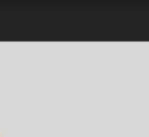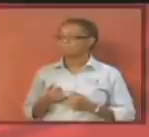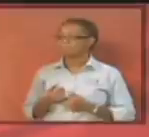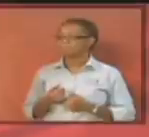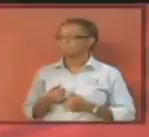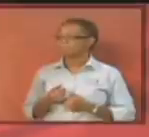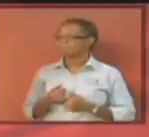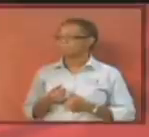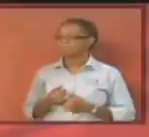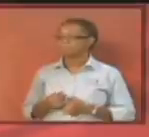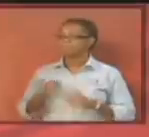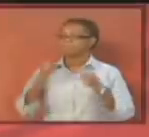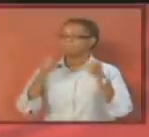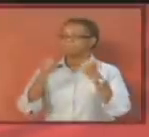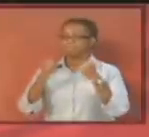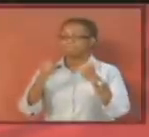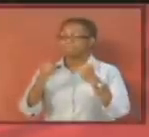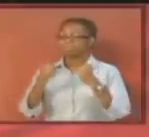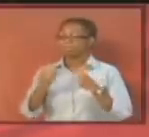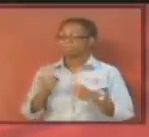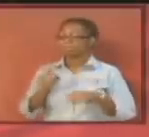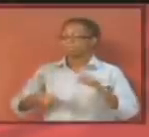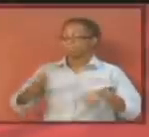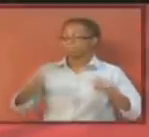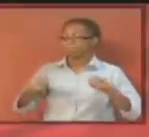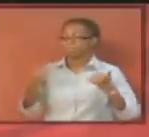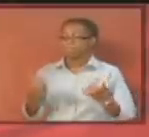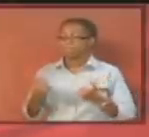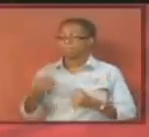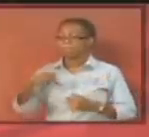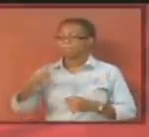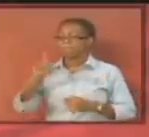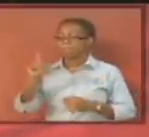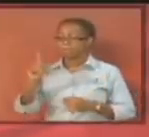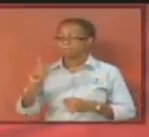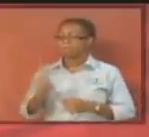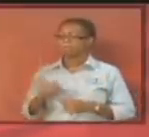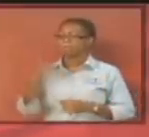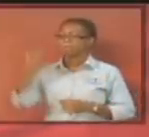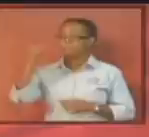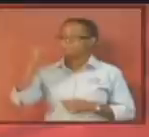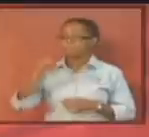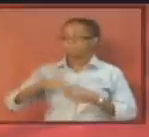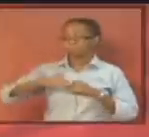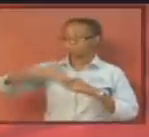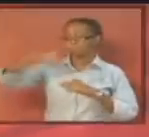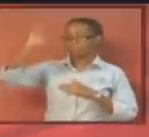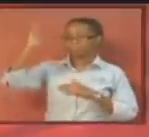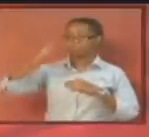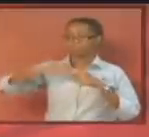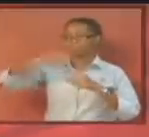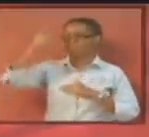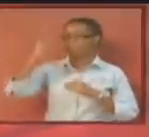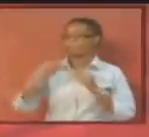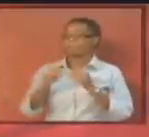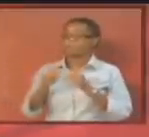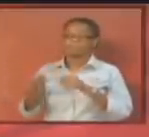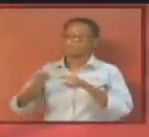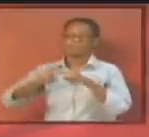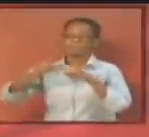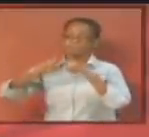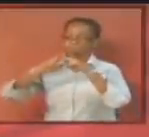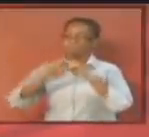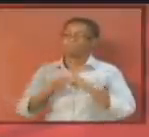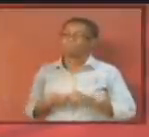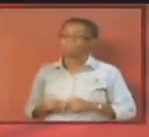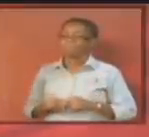now. So it's basically it. We just have to continue with the sampling that we're doing, the random